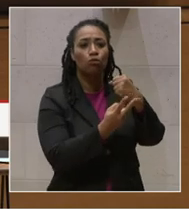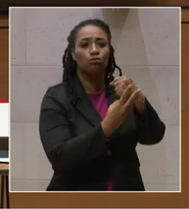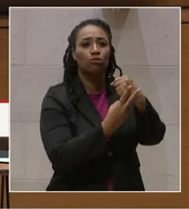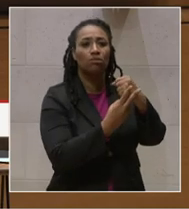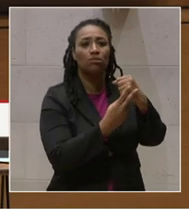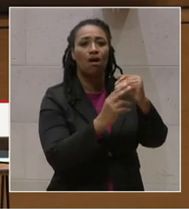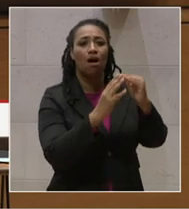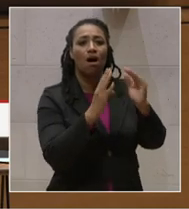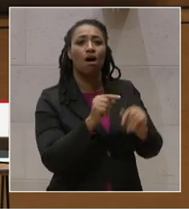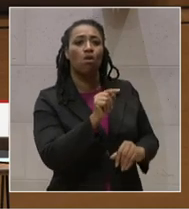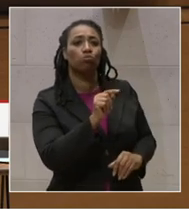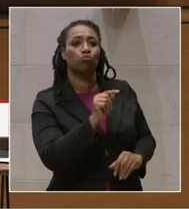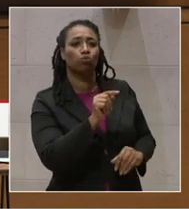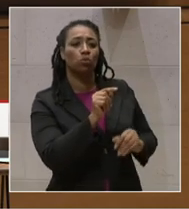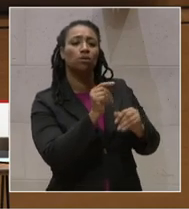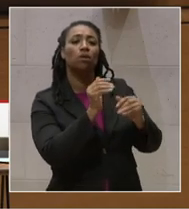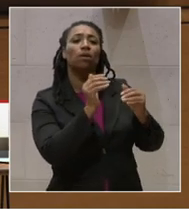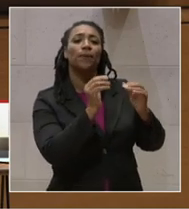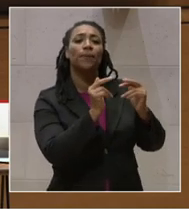pretty remarkable